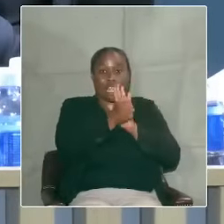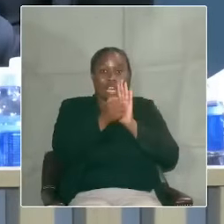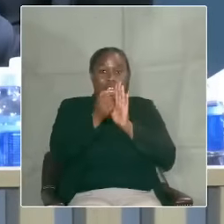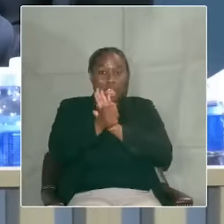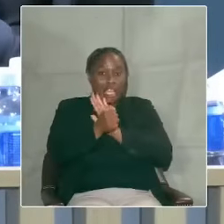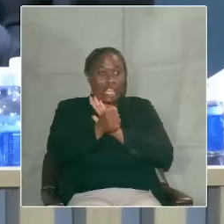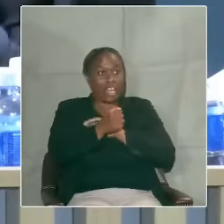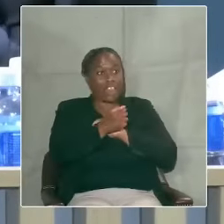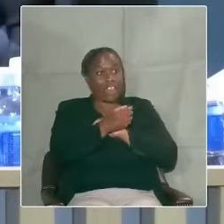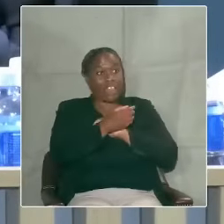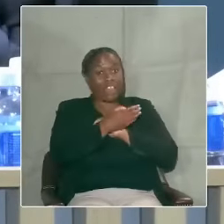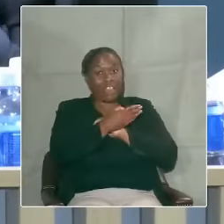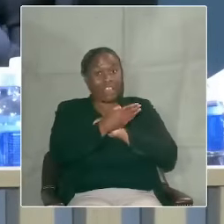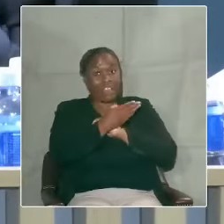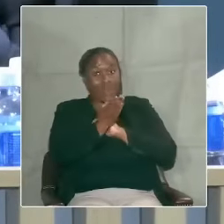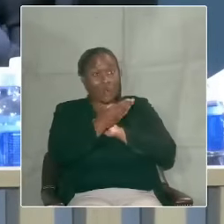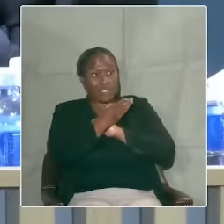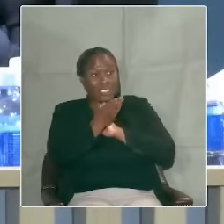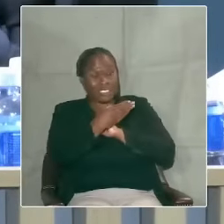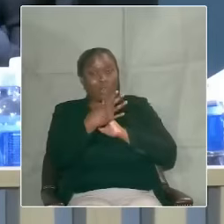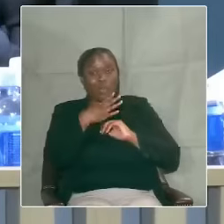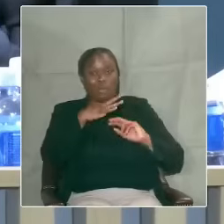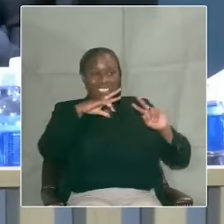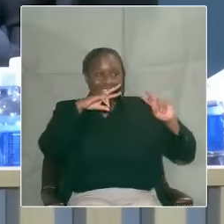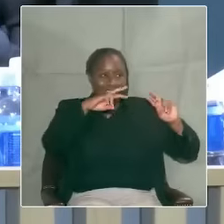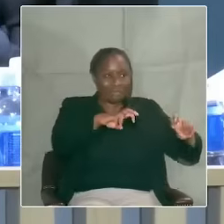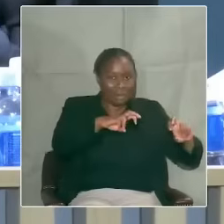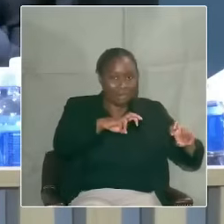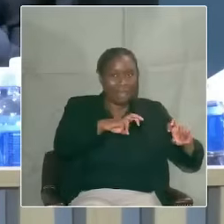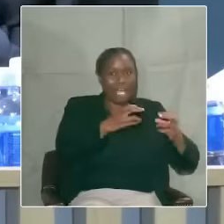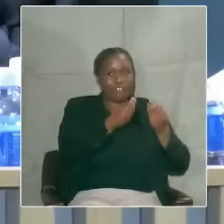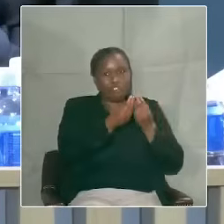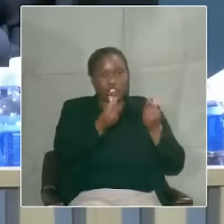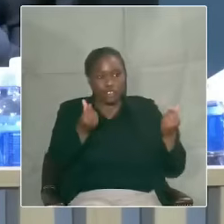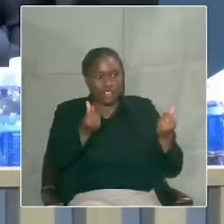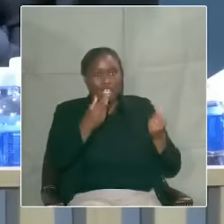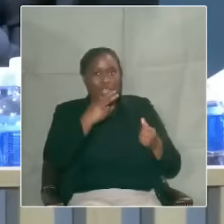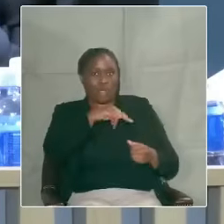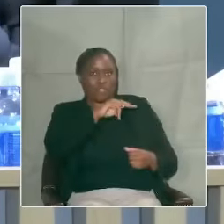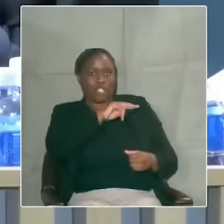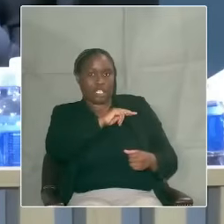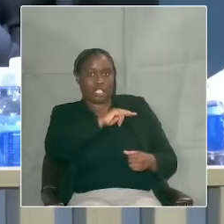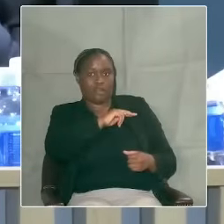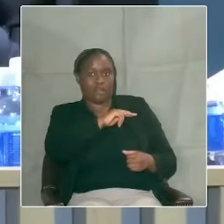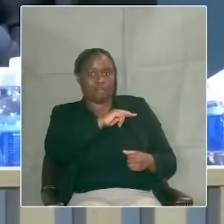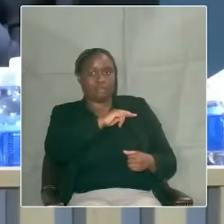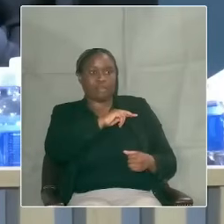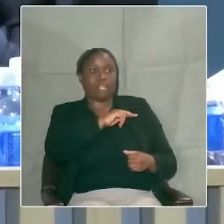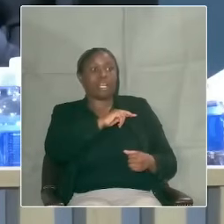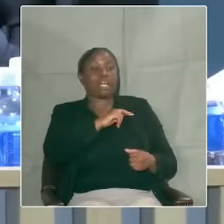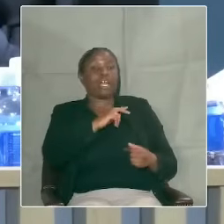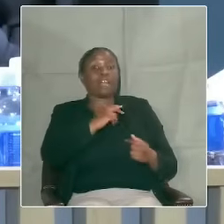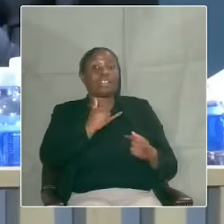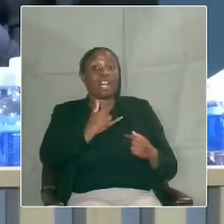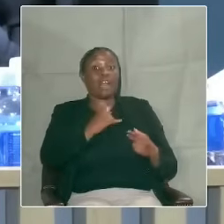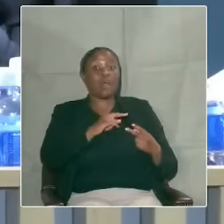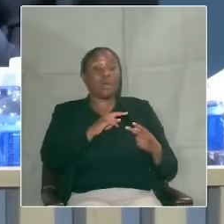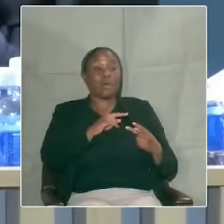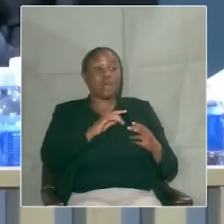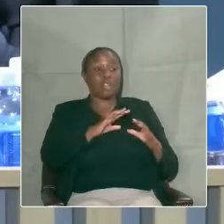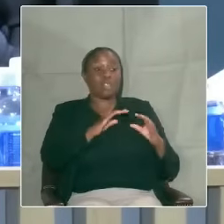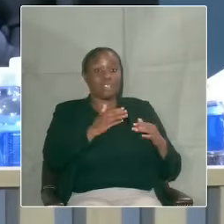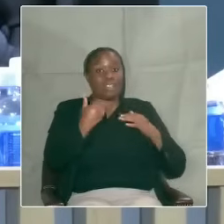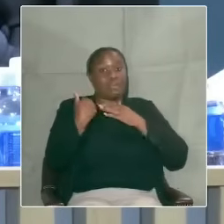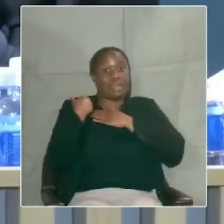in the country, especially KwaZulu-Natal. But according to you, the mandate had been extended to